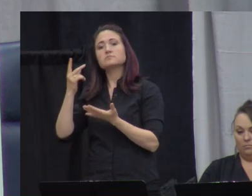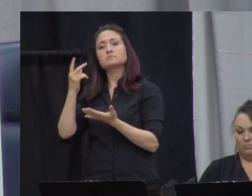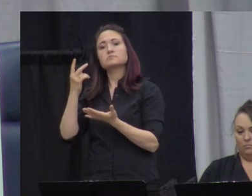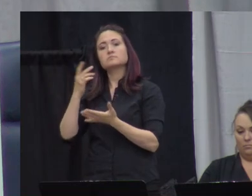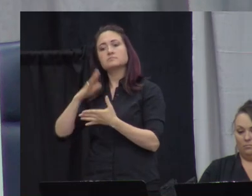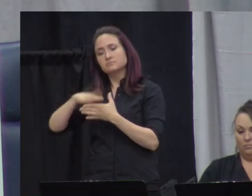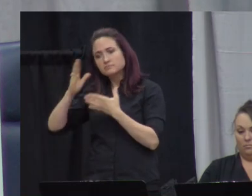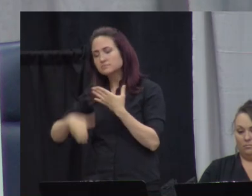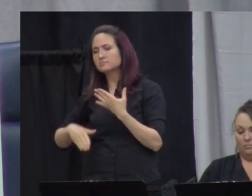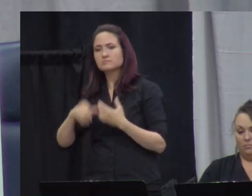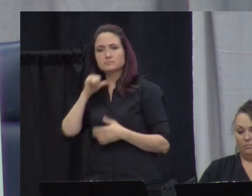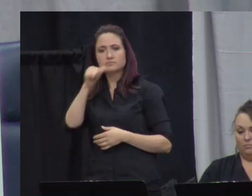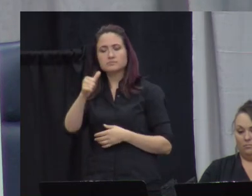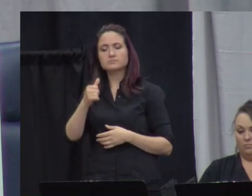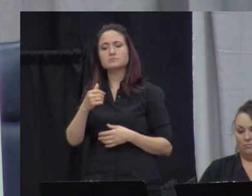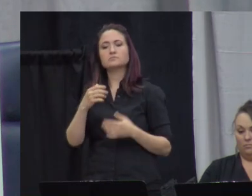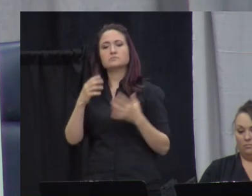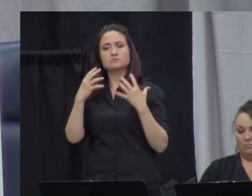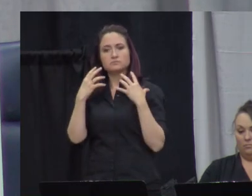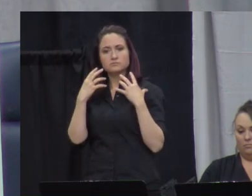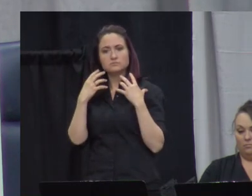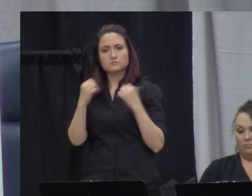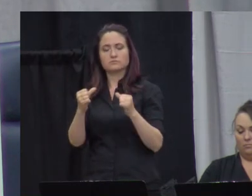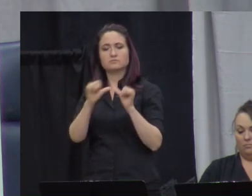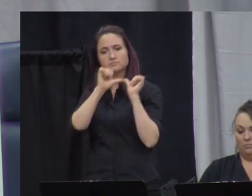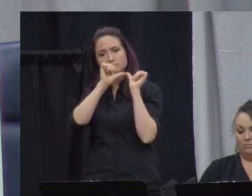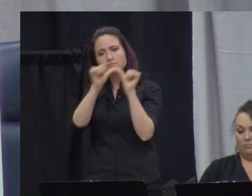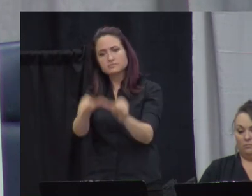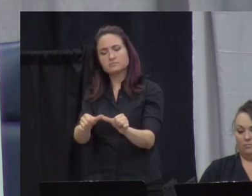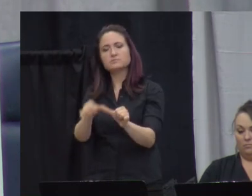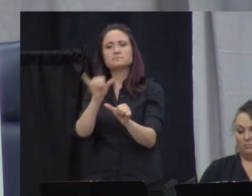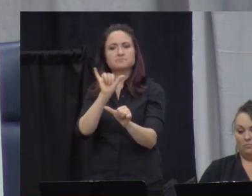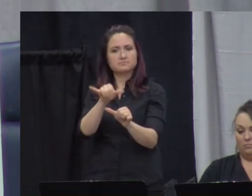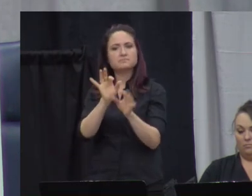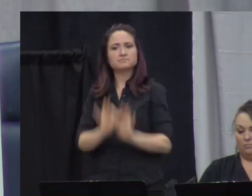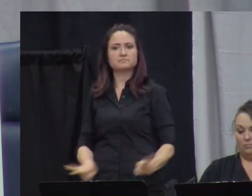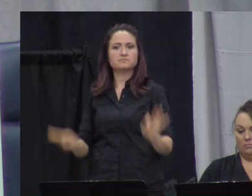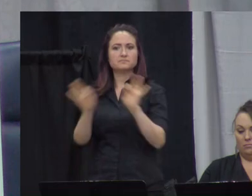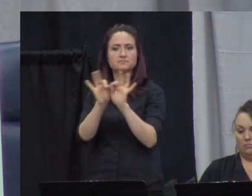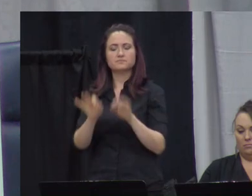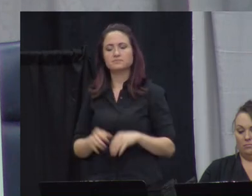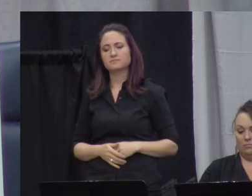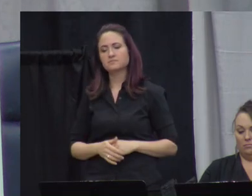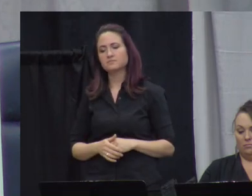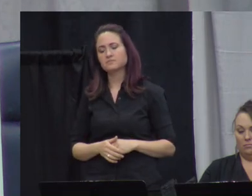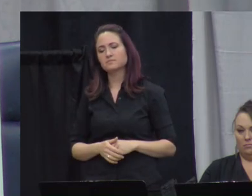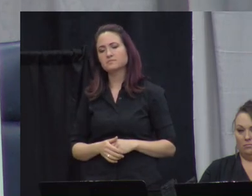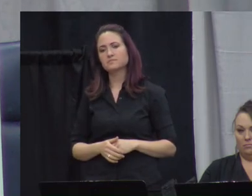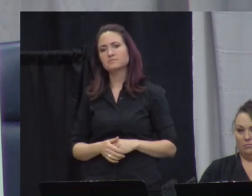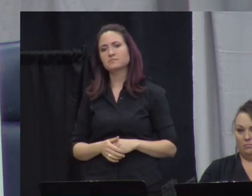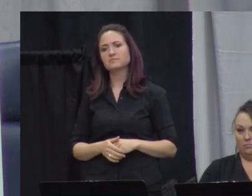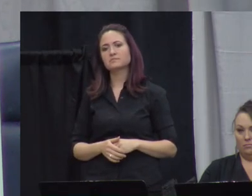the courage to continue that counts. Whatever your